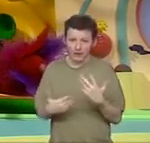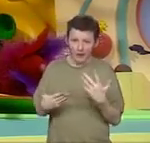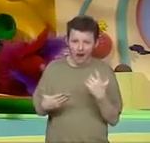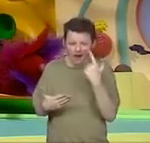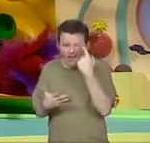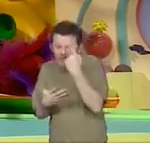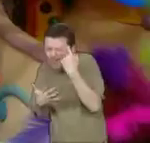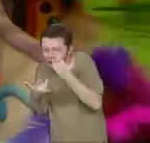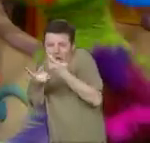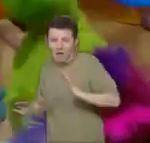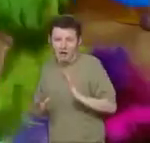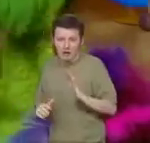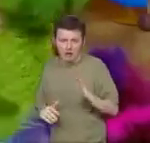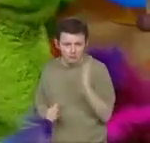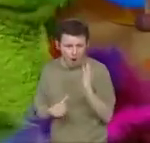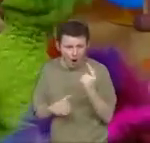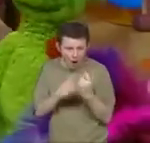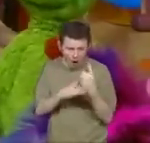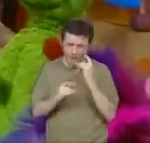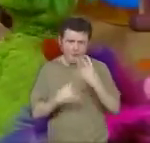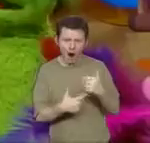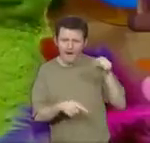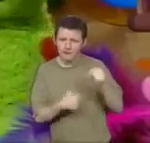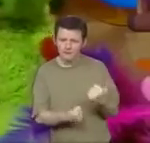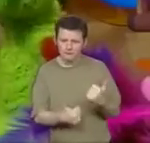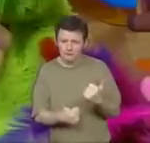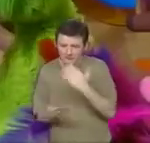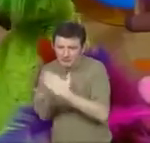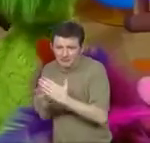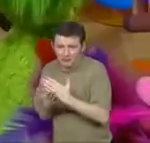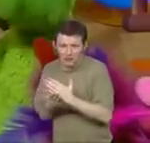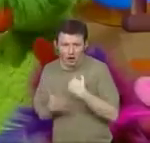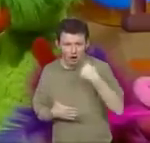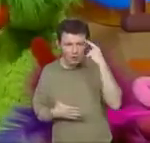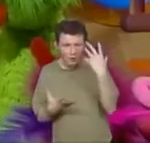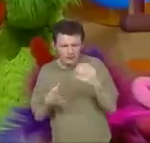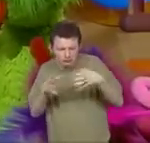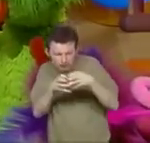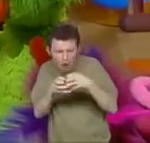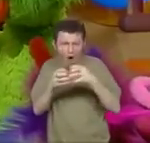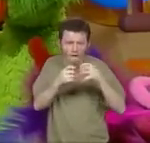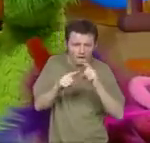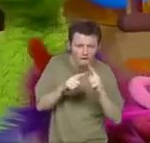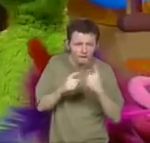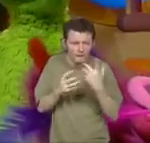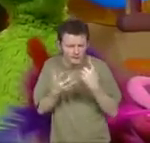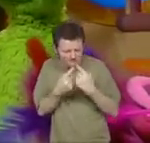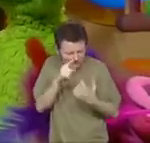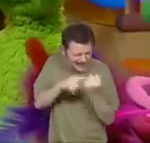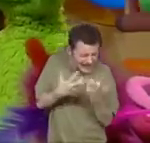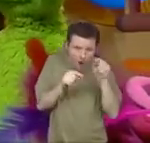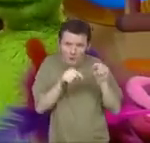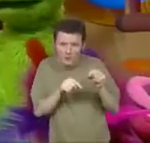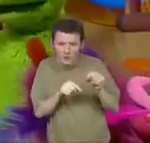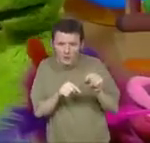a suggestion. I've just had a hoobacious idea. Oh, yeah? Maybe you should test your soft and squidgy stuff to see if